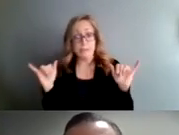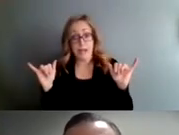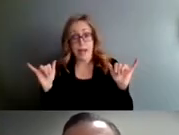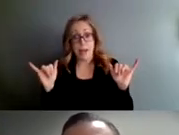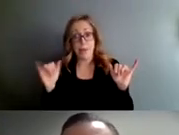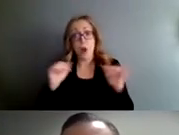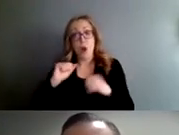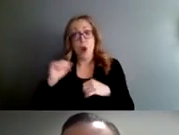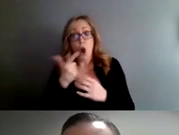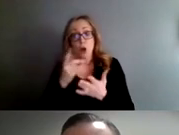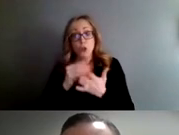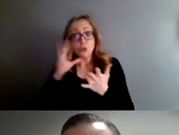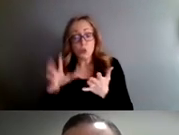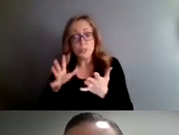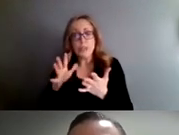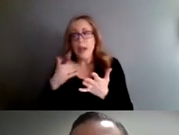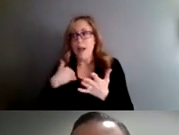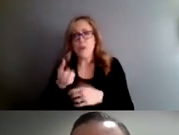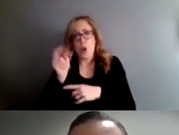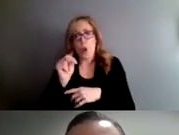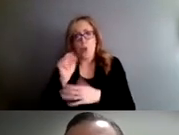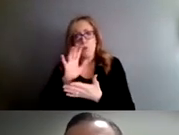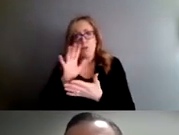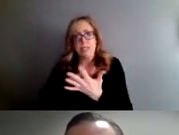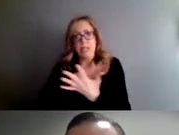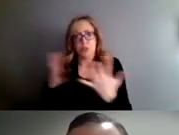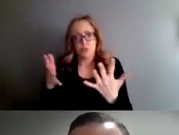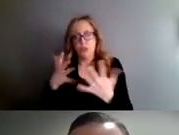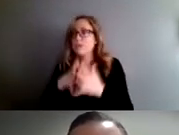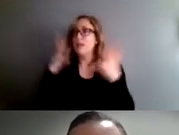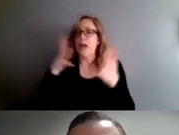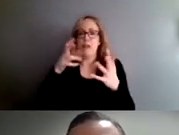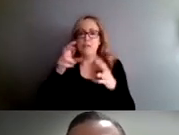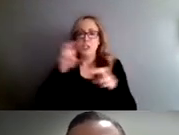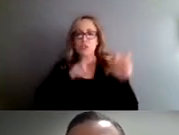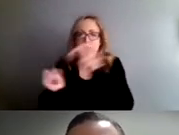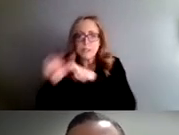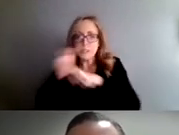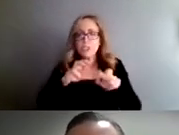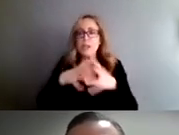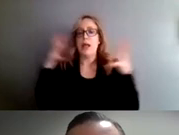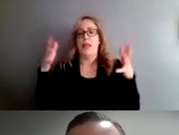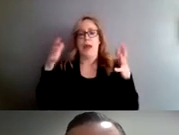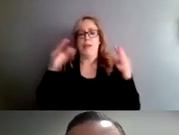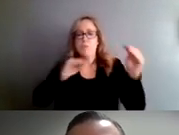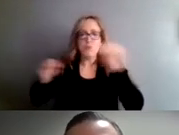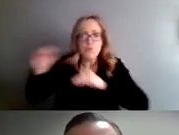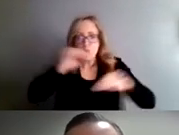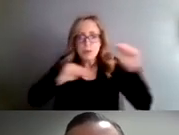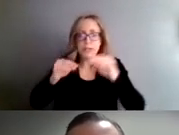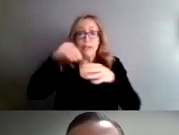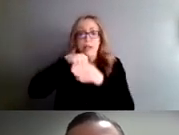student basically is on their own schedule, meaning there's a lot of transitions, a lot of public movement in common spaces,